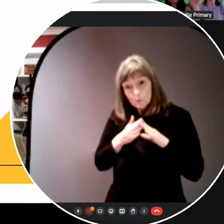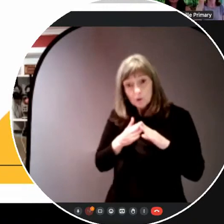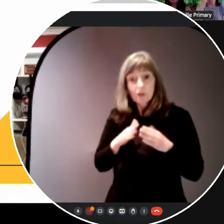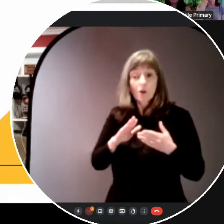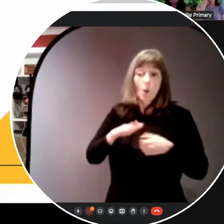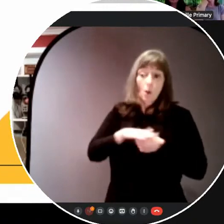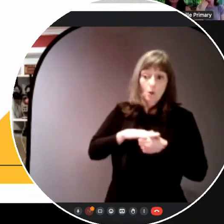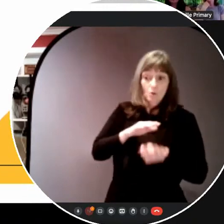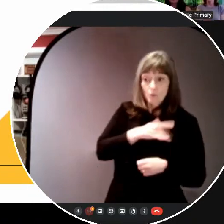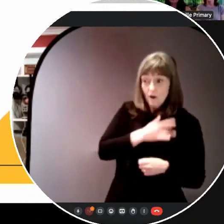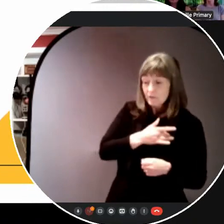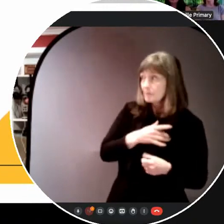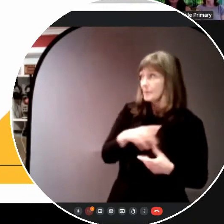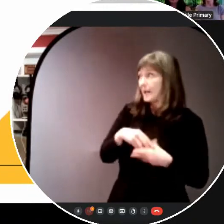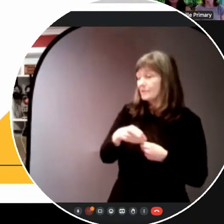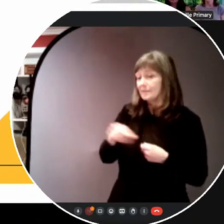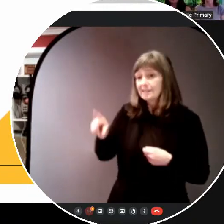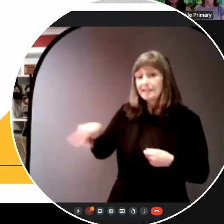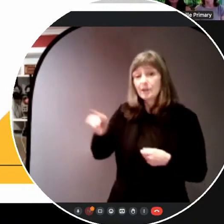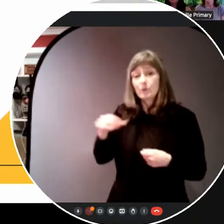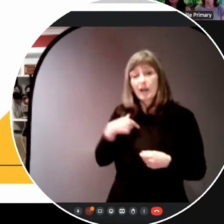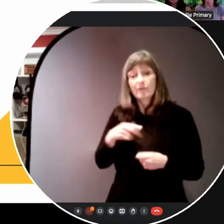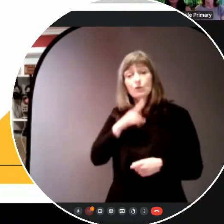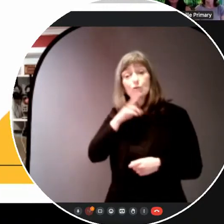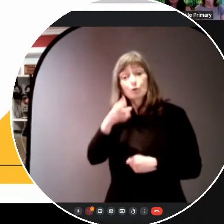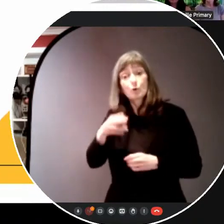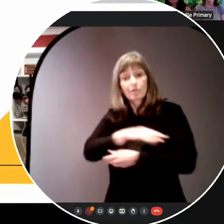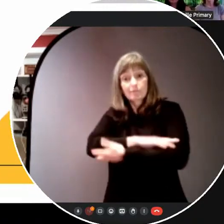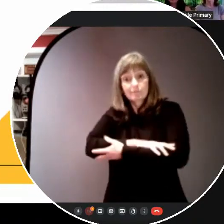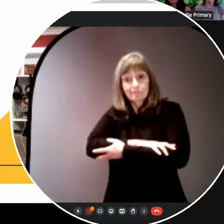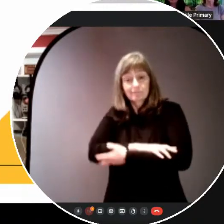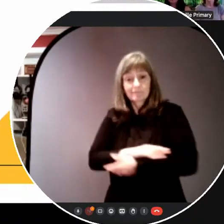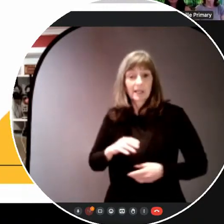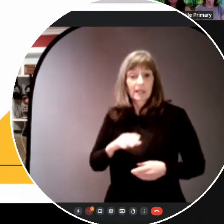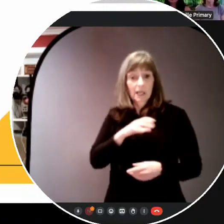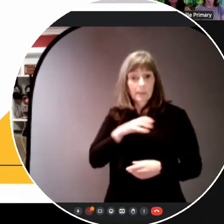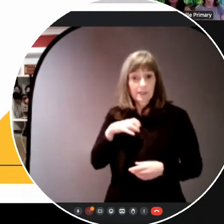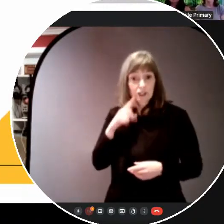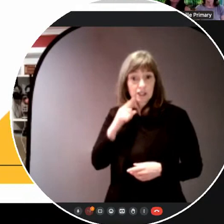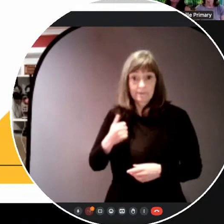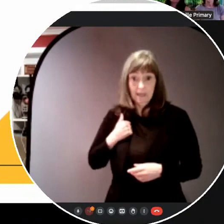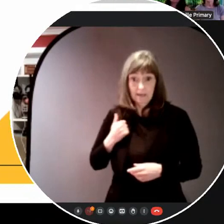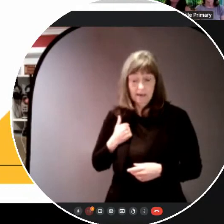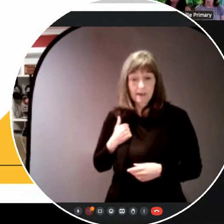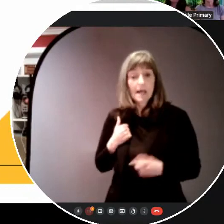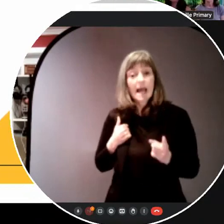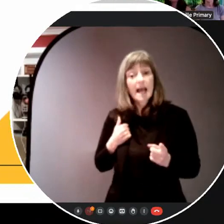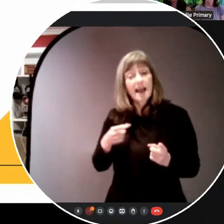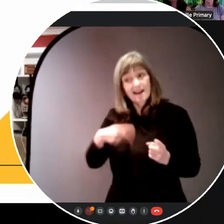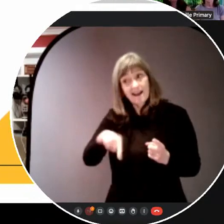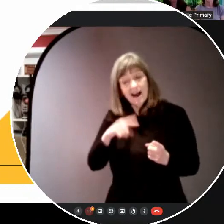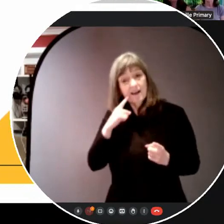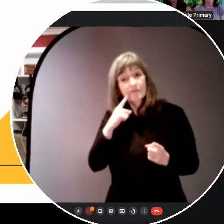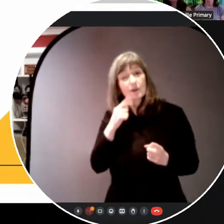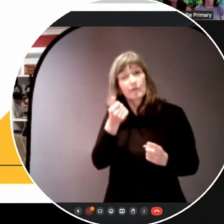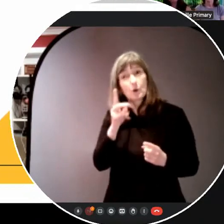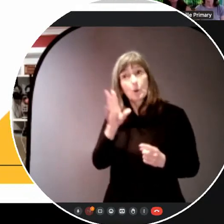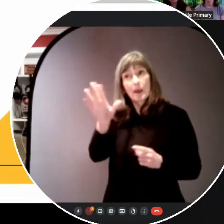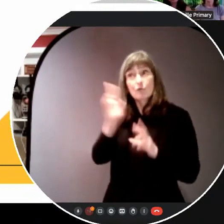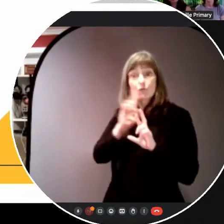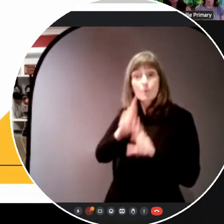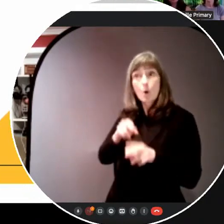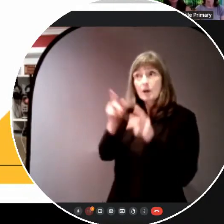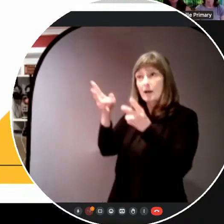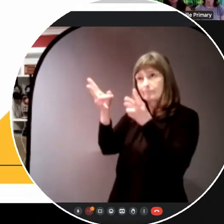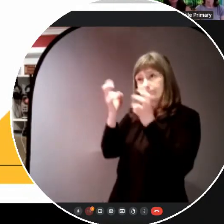we also have the Truth and Reconciliation Commission of Canada. And I've taken a few points out of their report because it